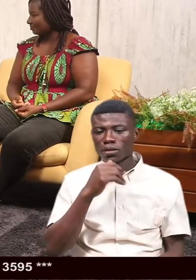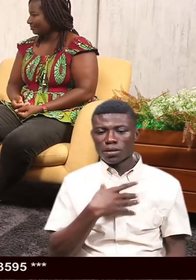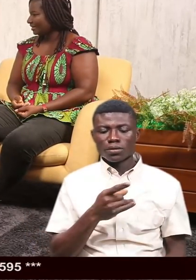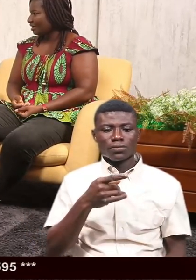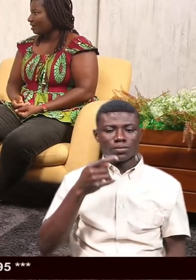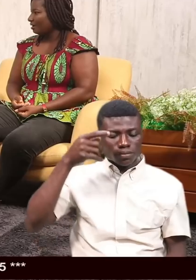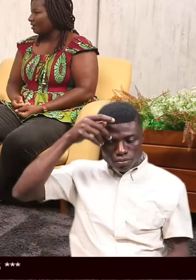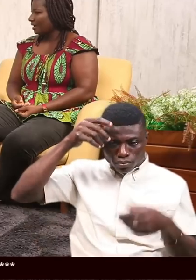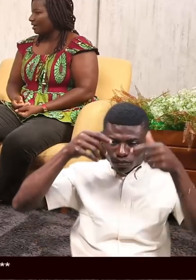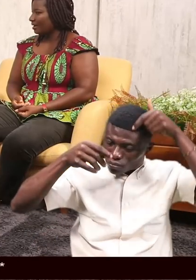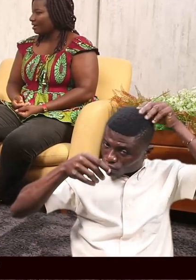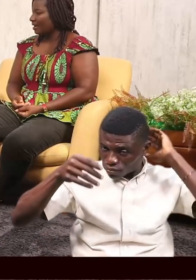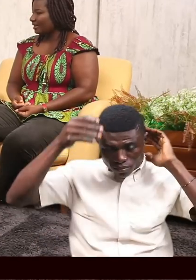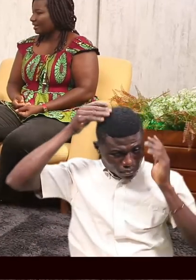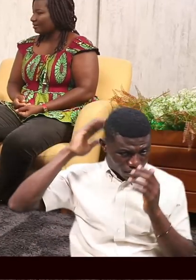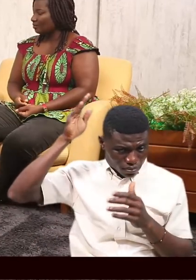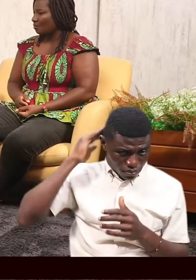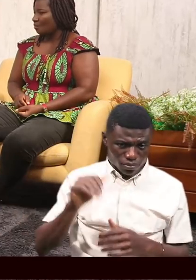so.